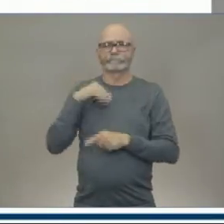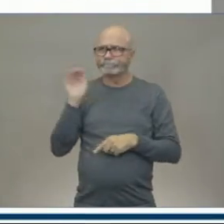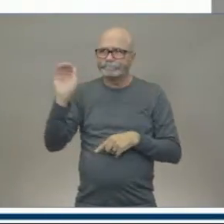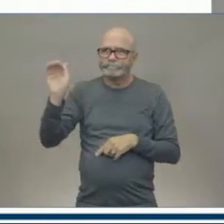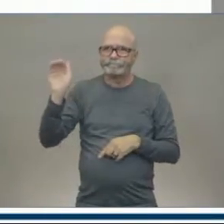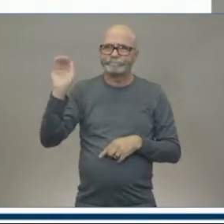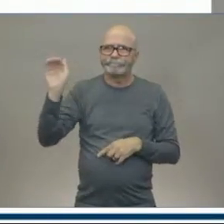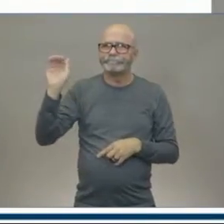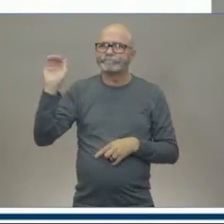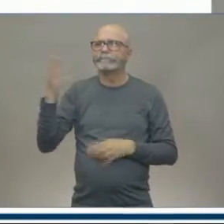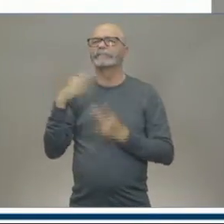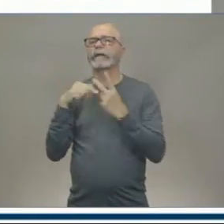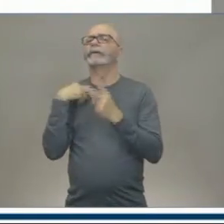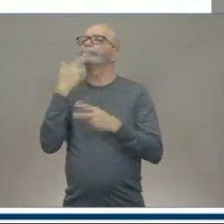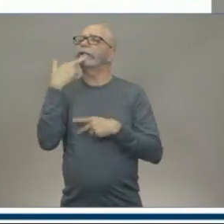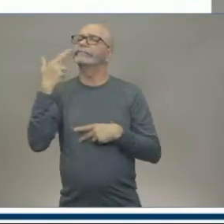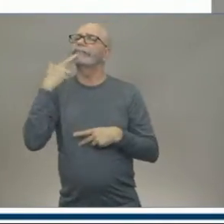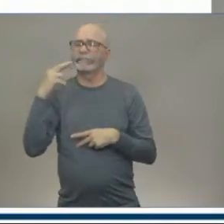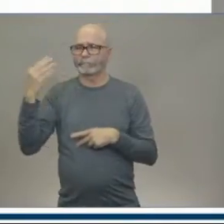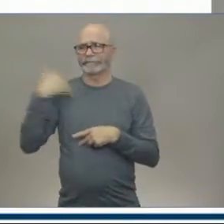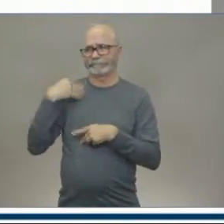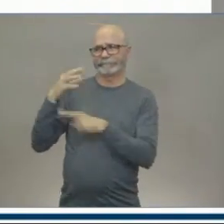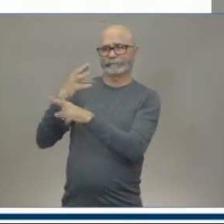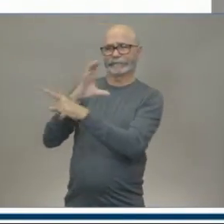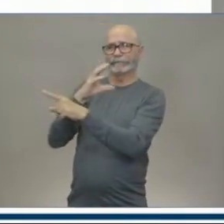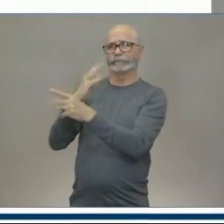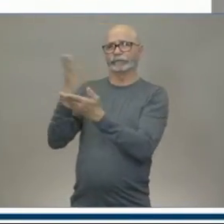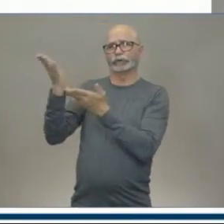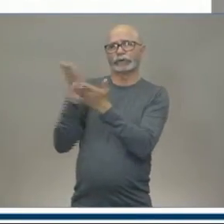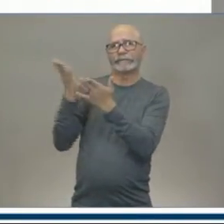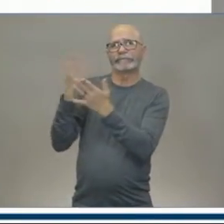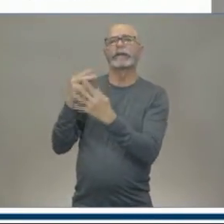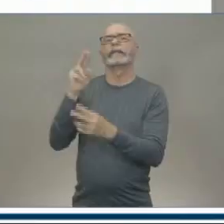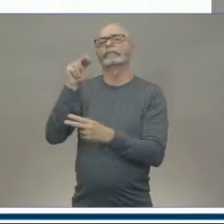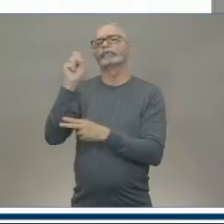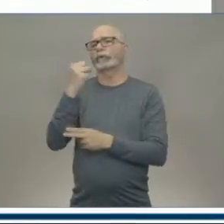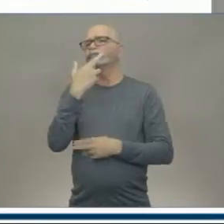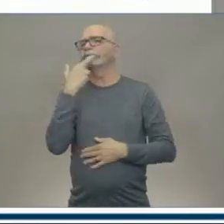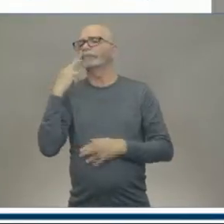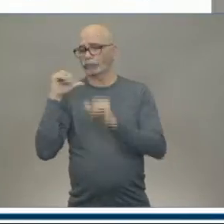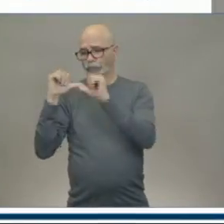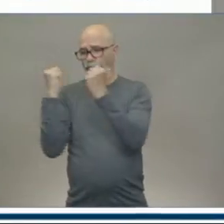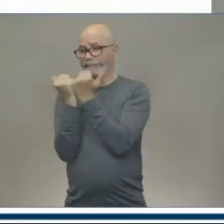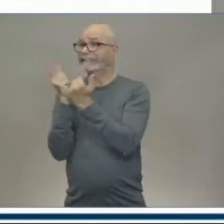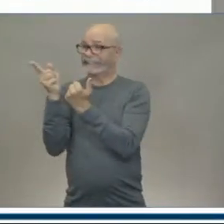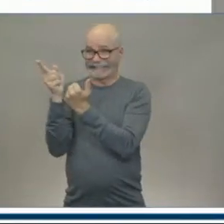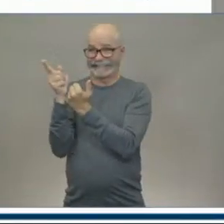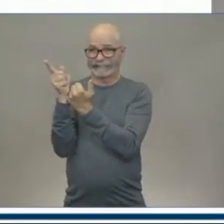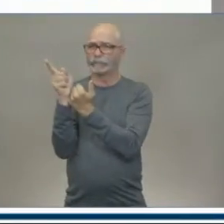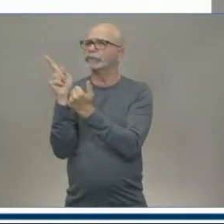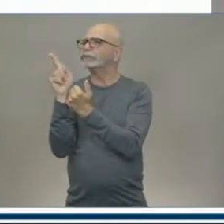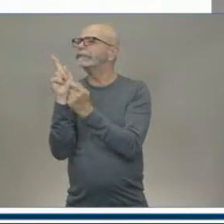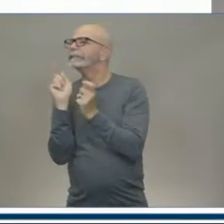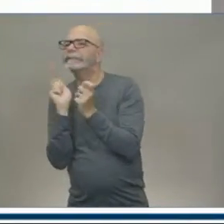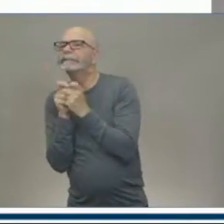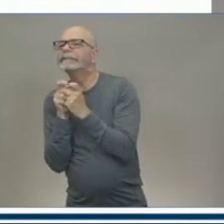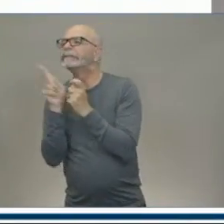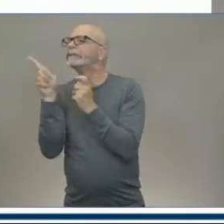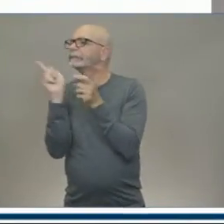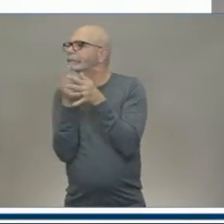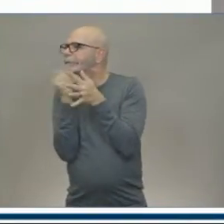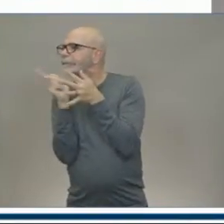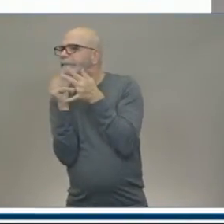Restaurants Canada and the Nova Scotia Restaurant Association to say what are the bars, and they're working to get us